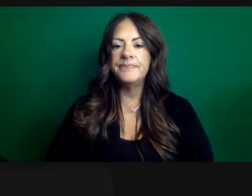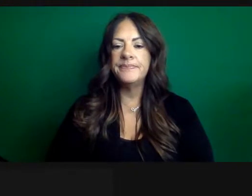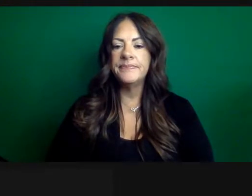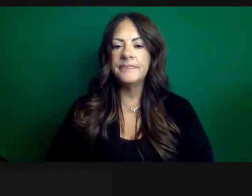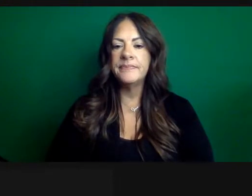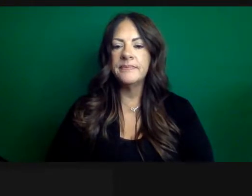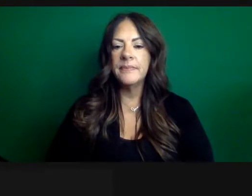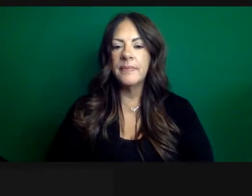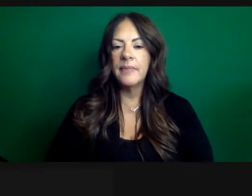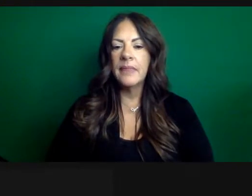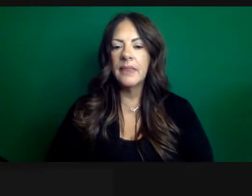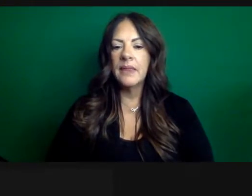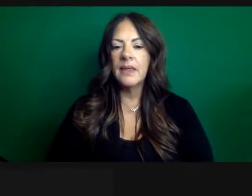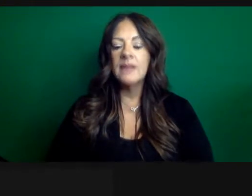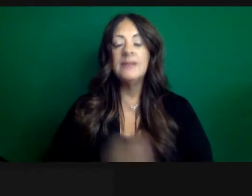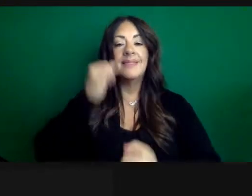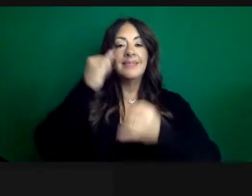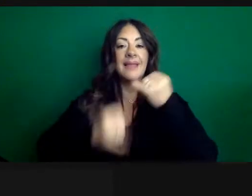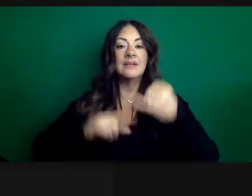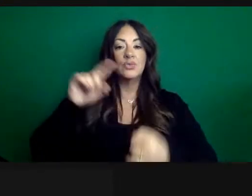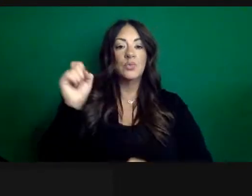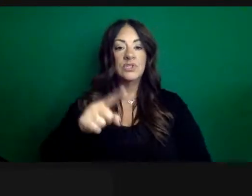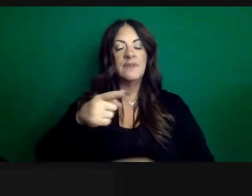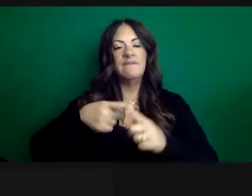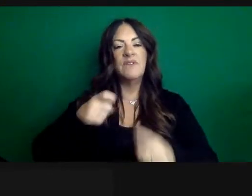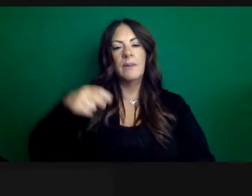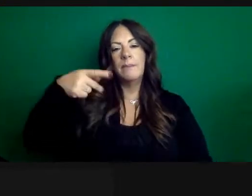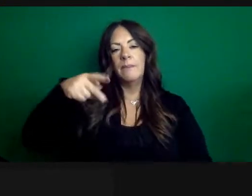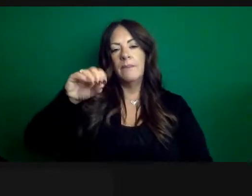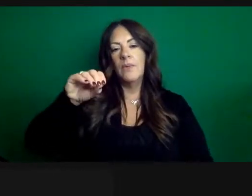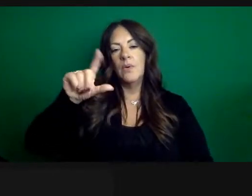Final question, Victoria Colliver, Politico.